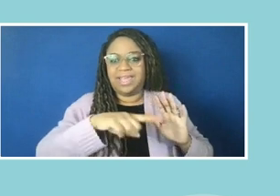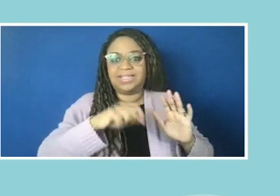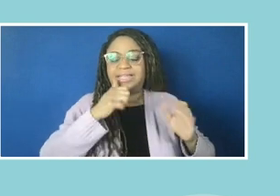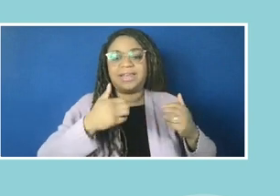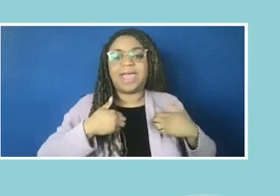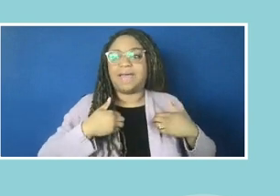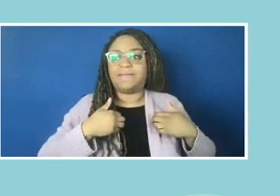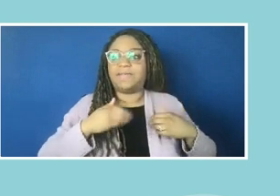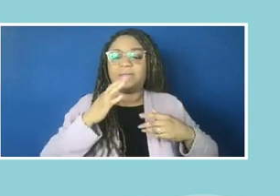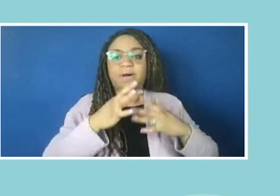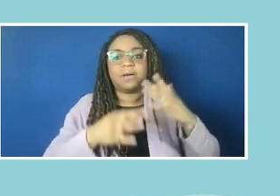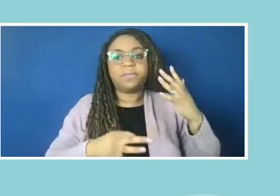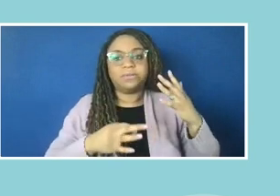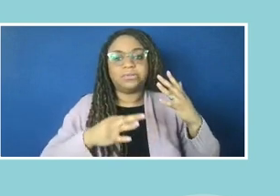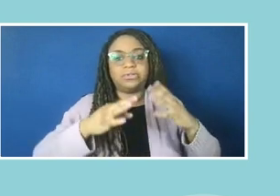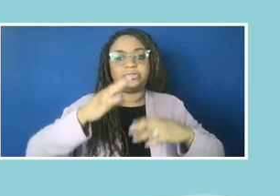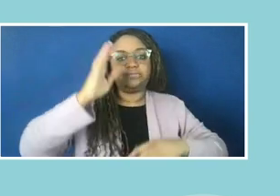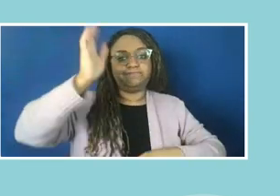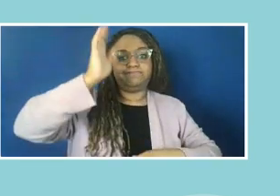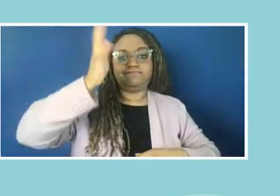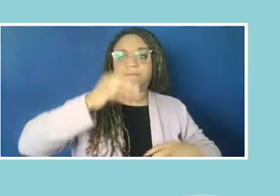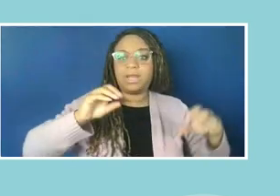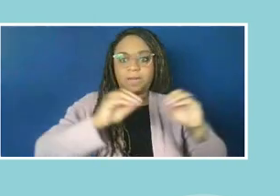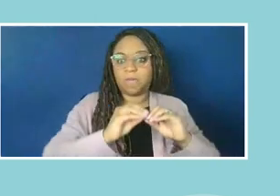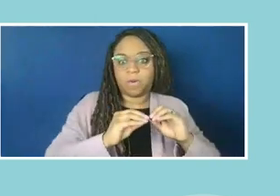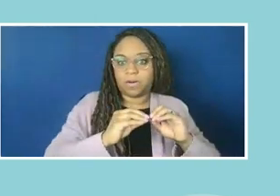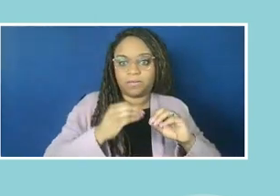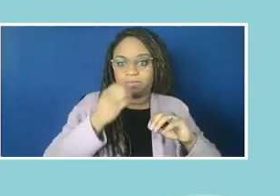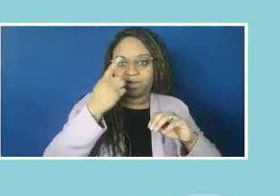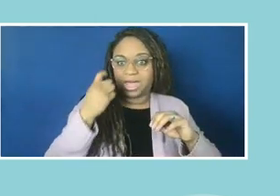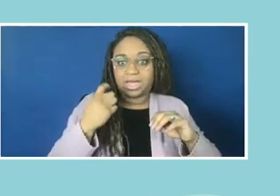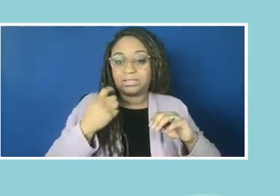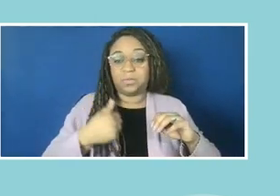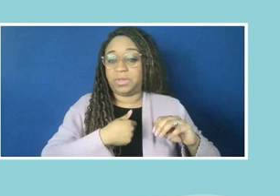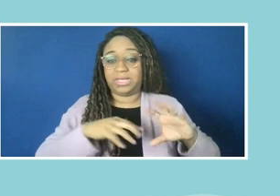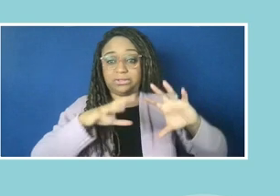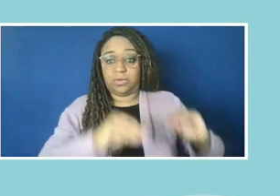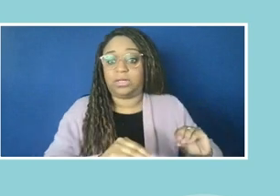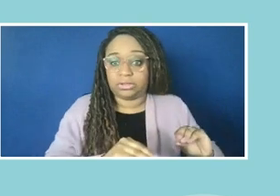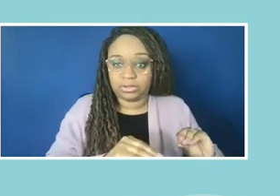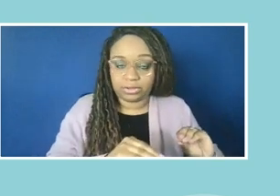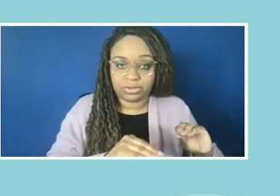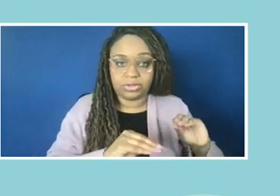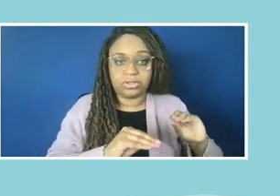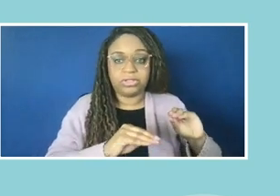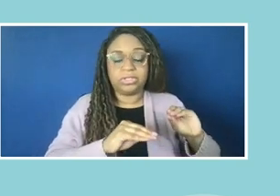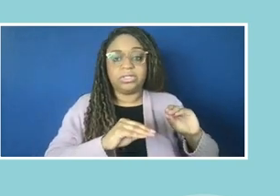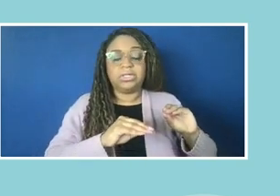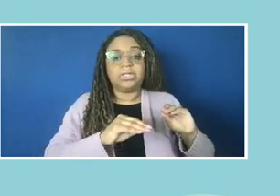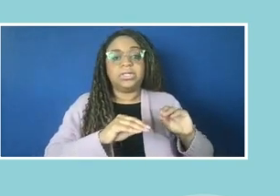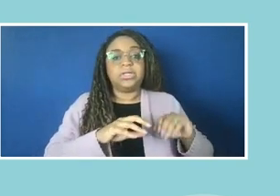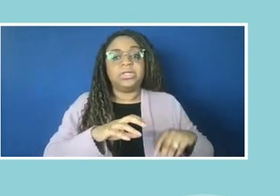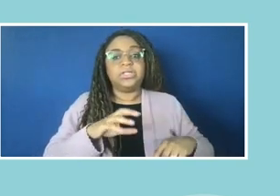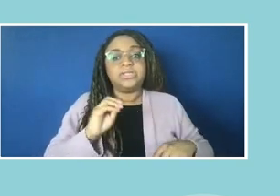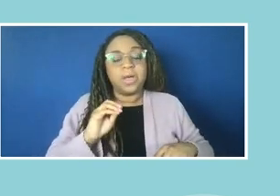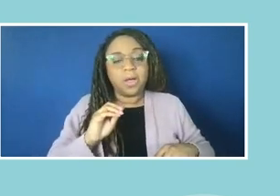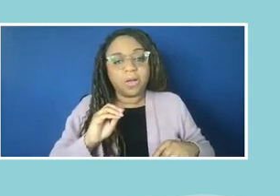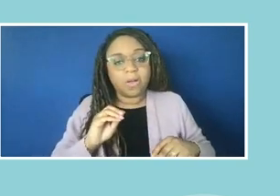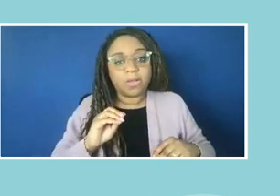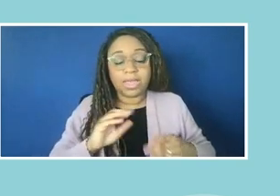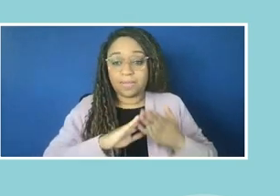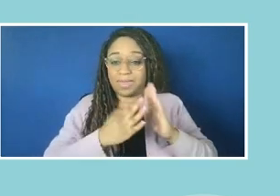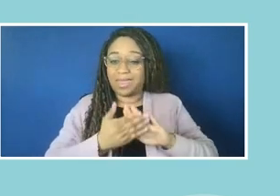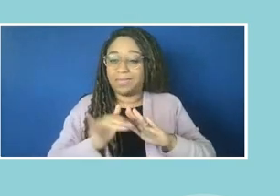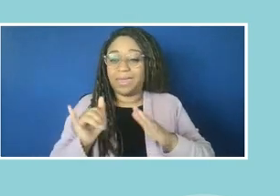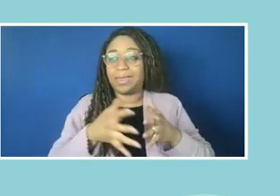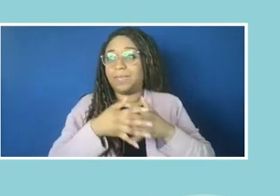in response was just simply rebrand. Identity Europa became the American Identity Movement. People are getting sued.